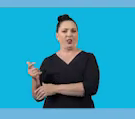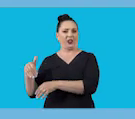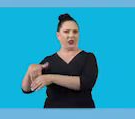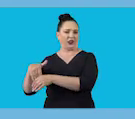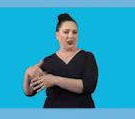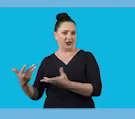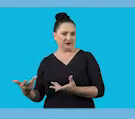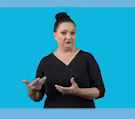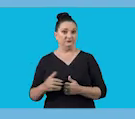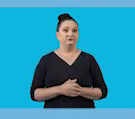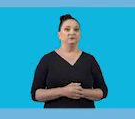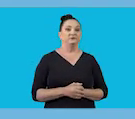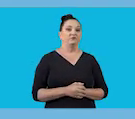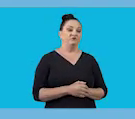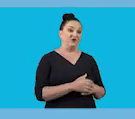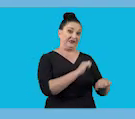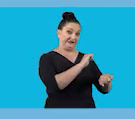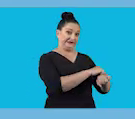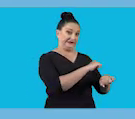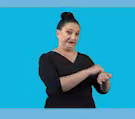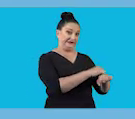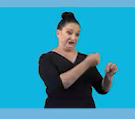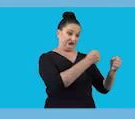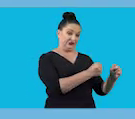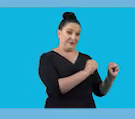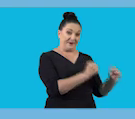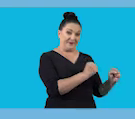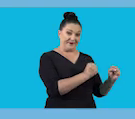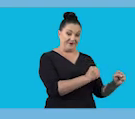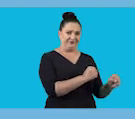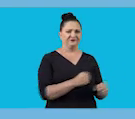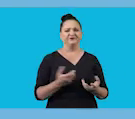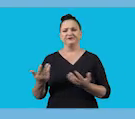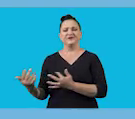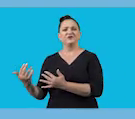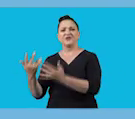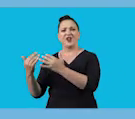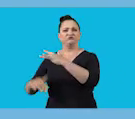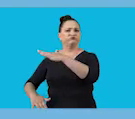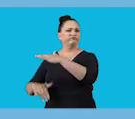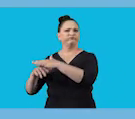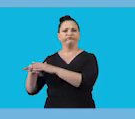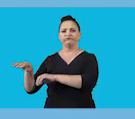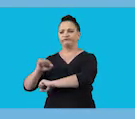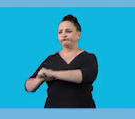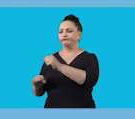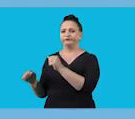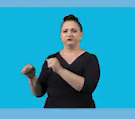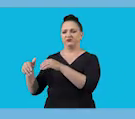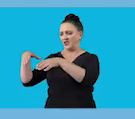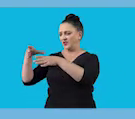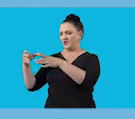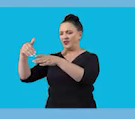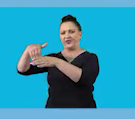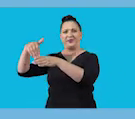that the solids, they have a fixed shape, but the gases, they fill up the shape, they fill the shape of